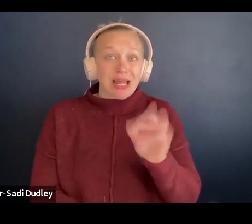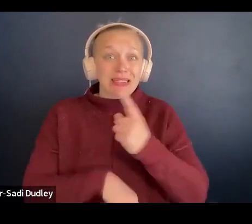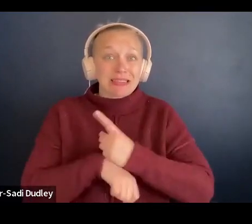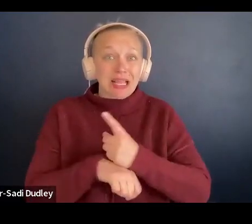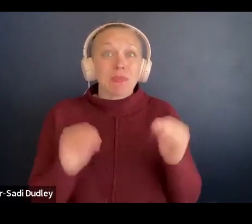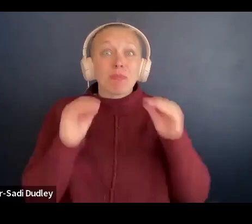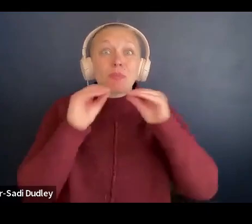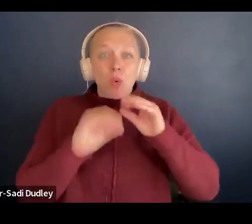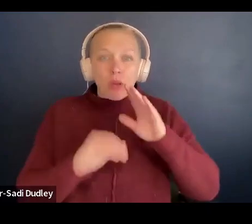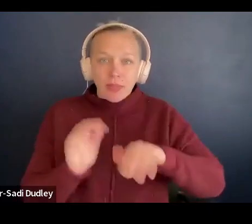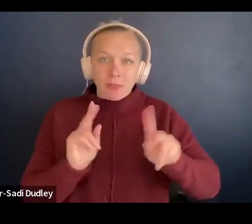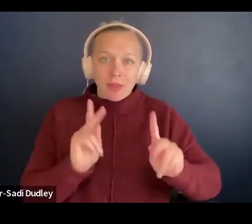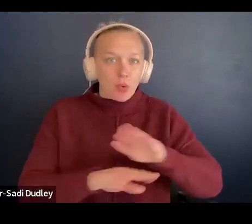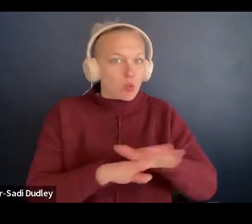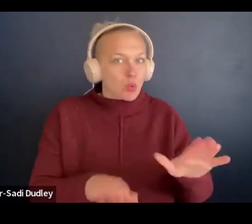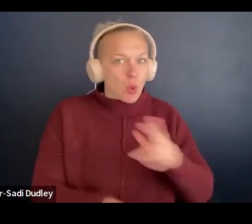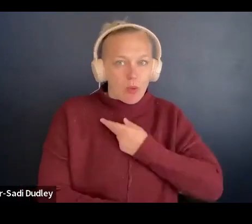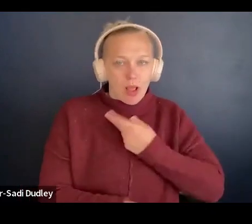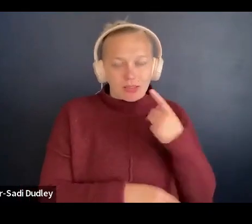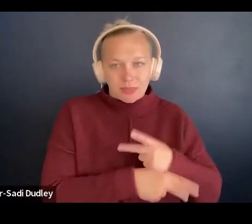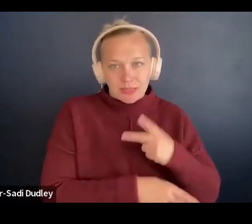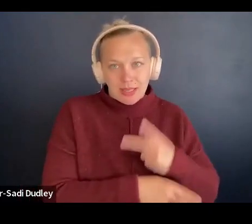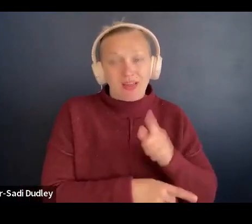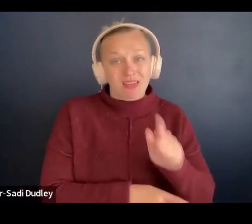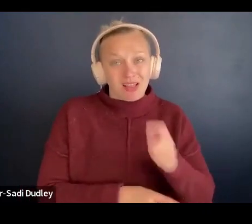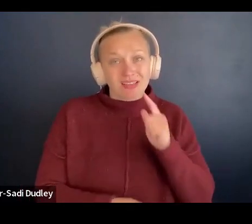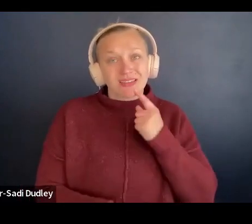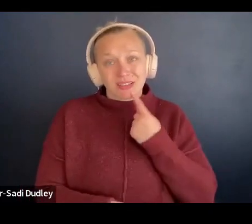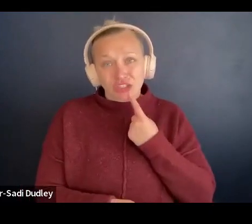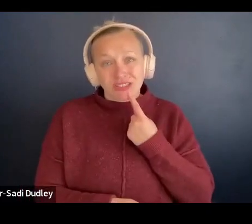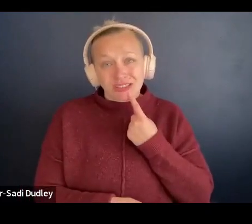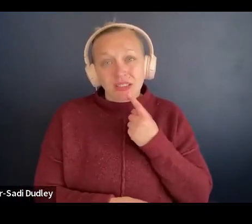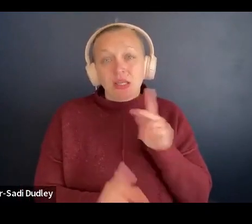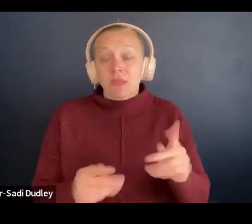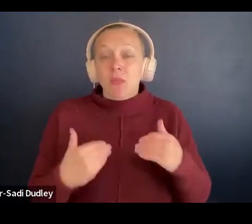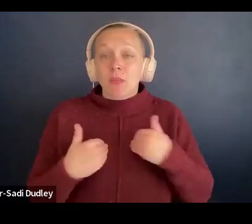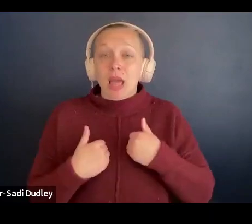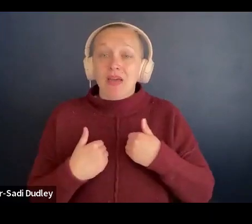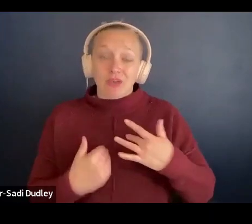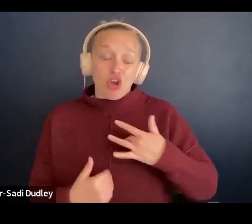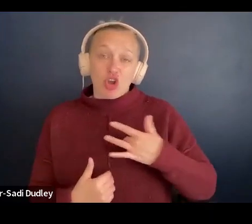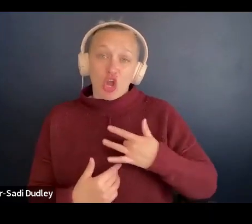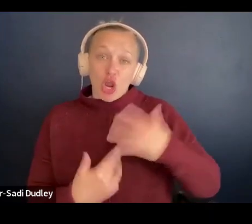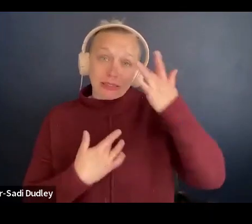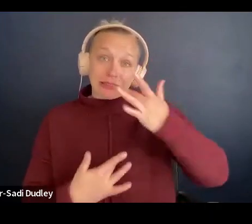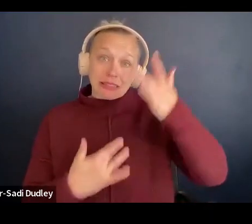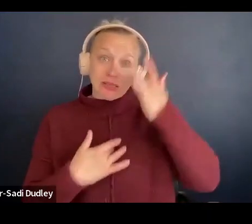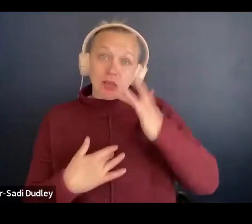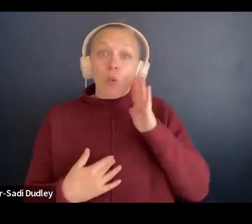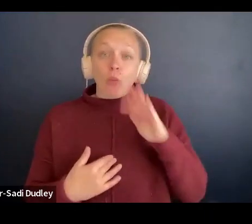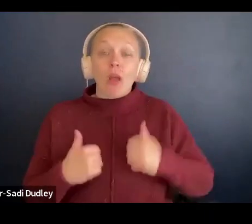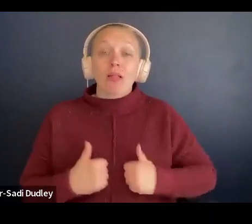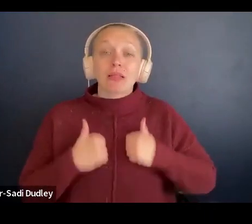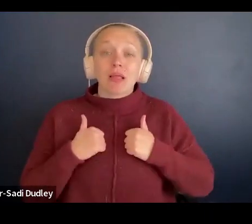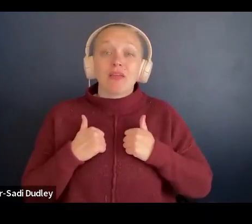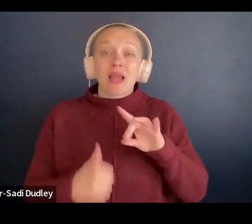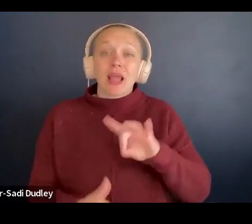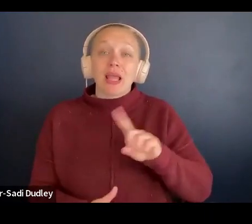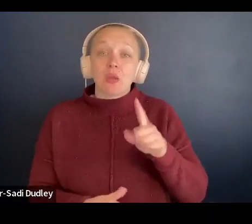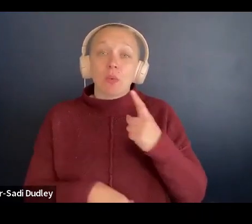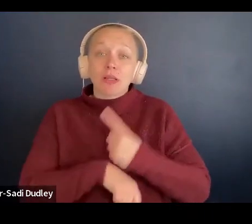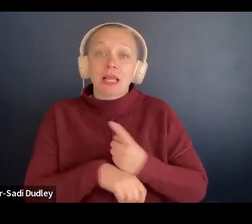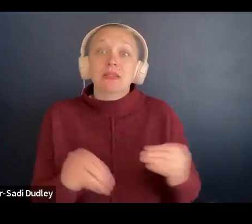that's a really big deal. Actually, patients with cardiac disease live on average 81 days longer when they